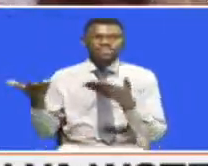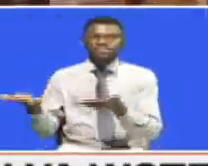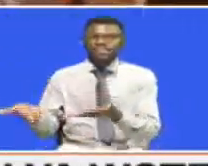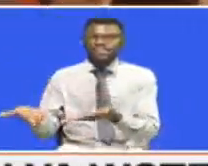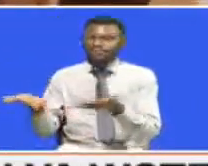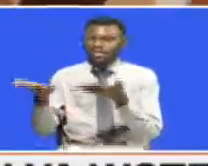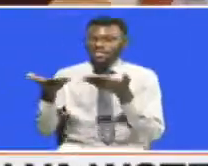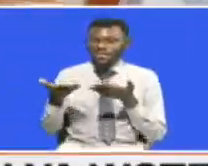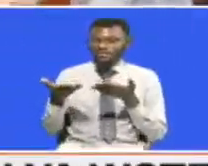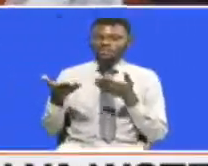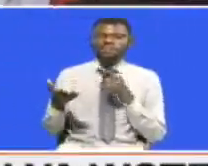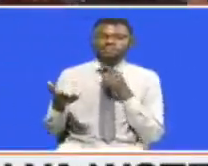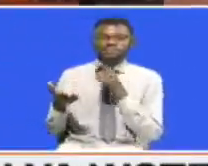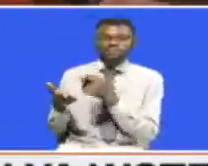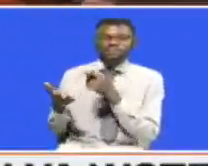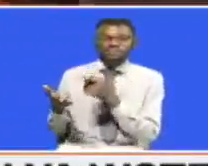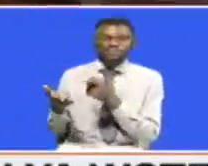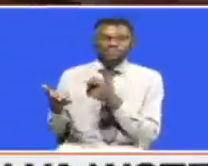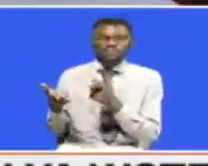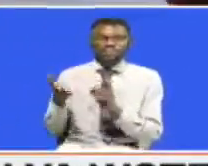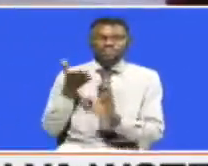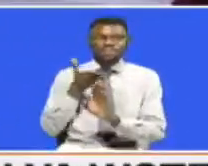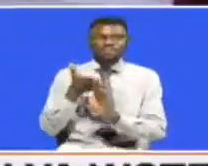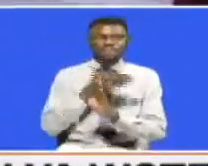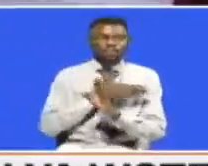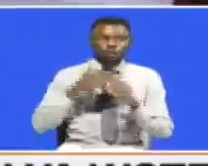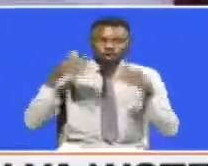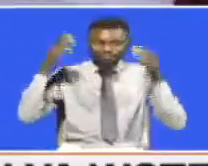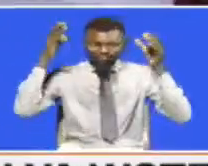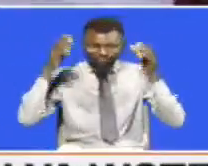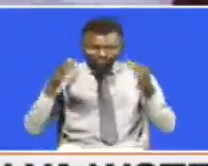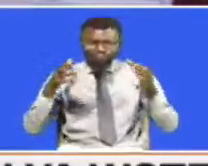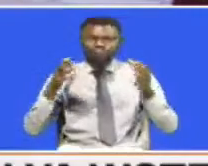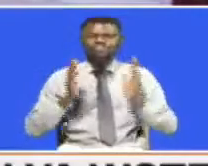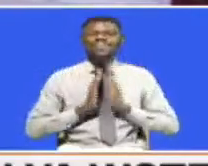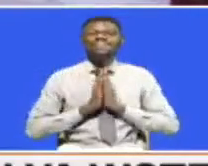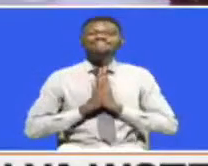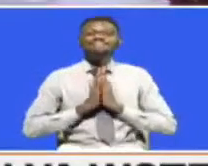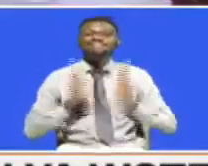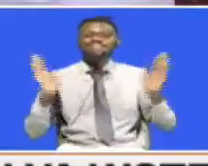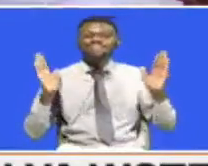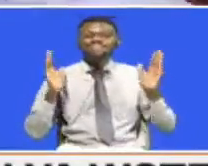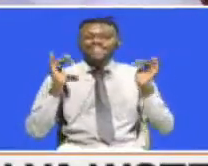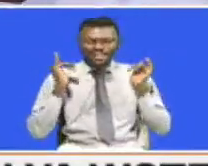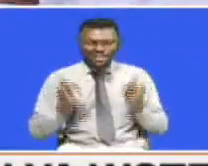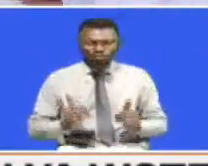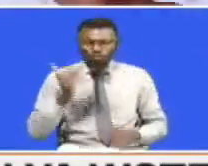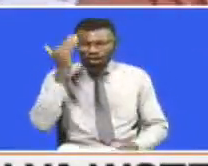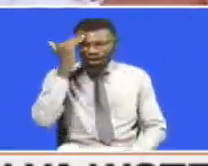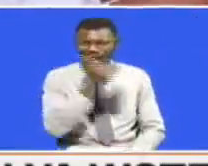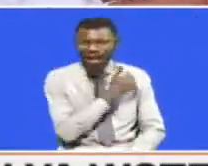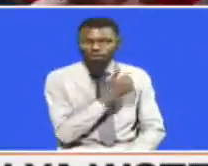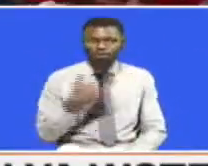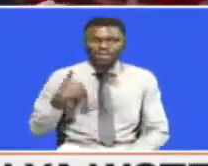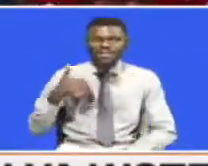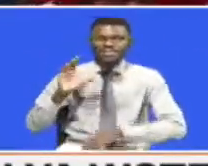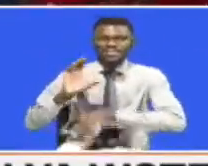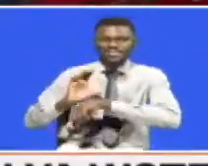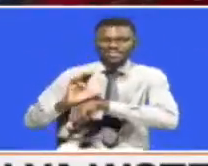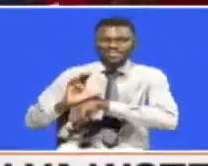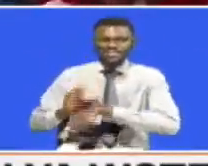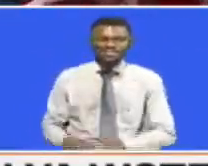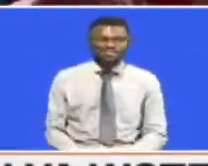ama Kariuki siku moja kabla ya kutawazwa kwake kama askofu wa diocese hiyo mpya ya kanisa Katoliki.